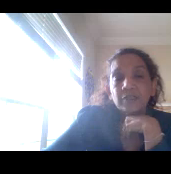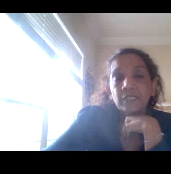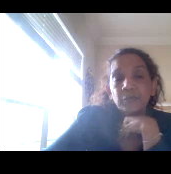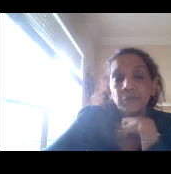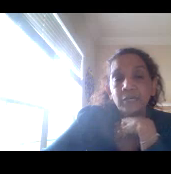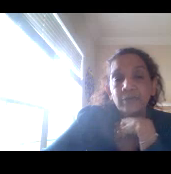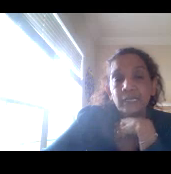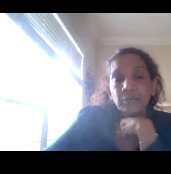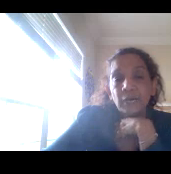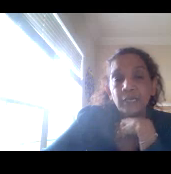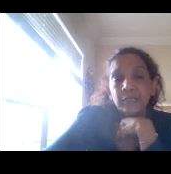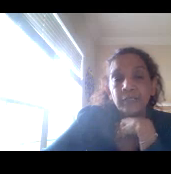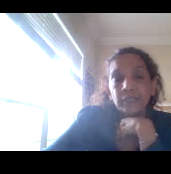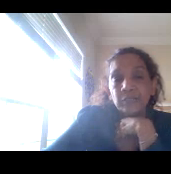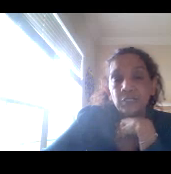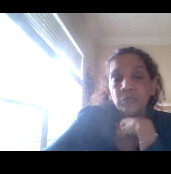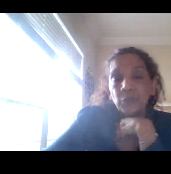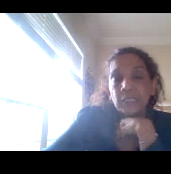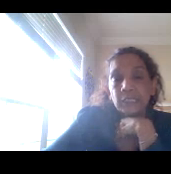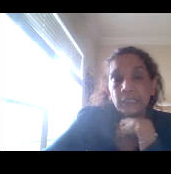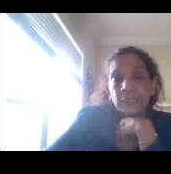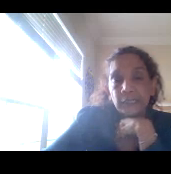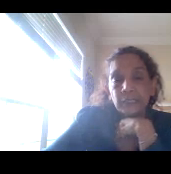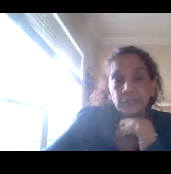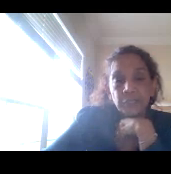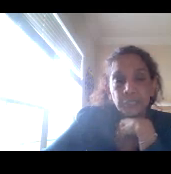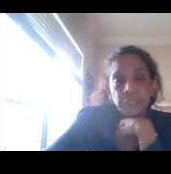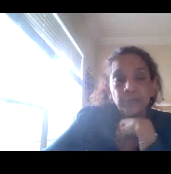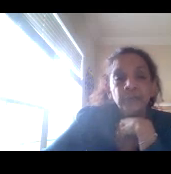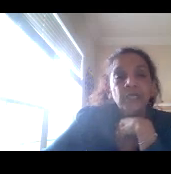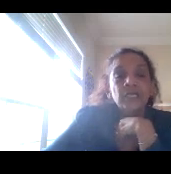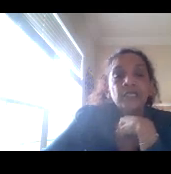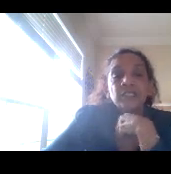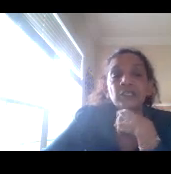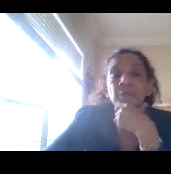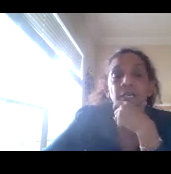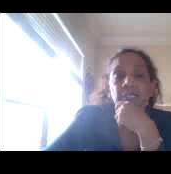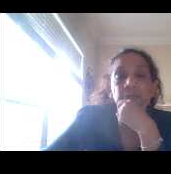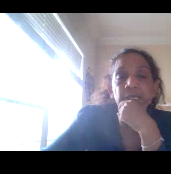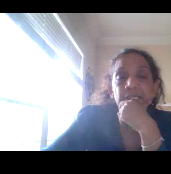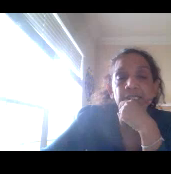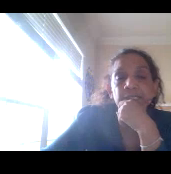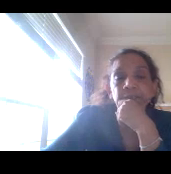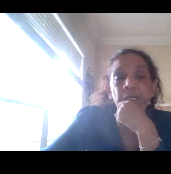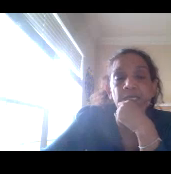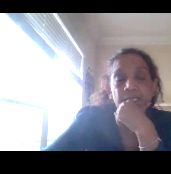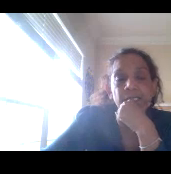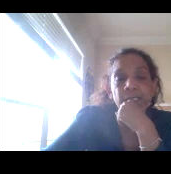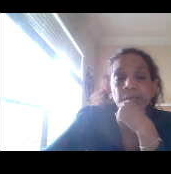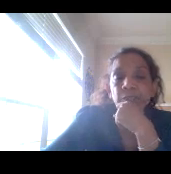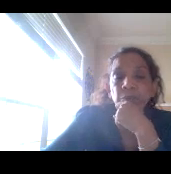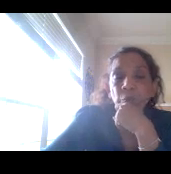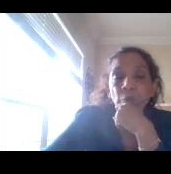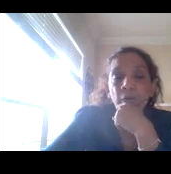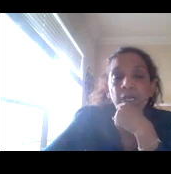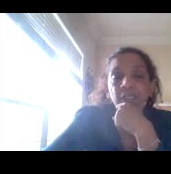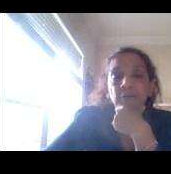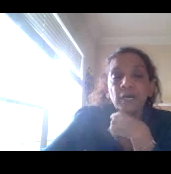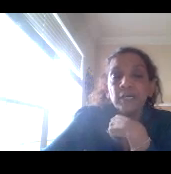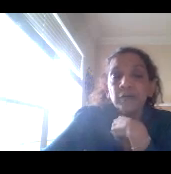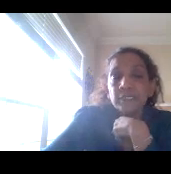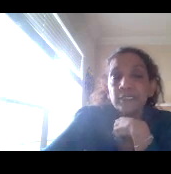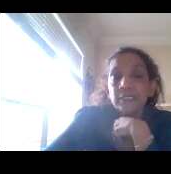how often the programs get monitored is just once in 3 years for sure. So the monitoring process a little bit